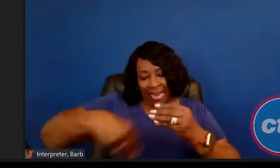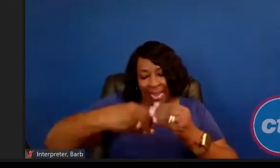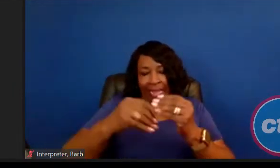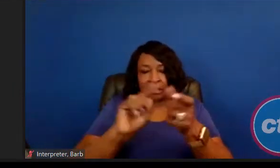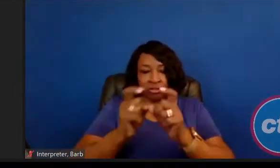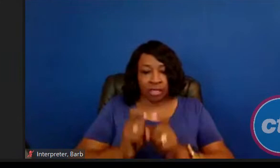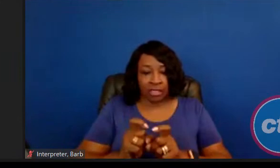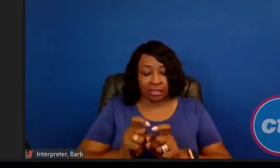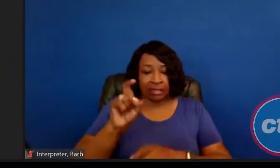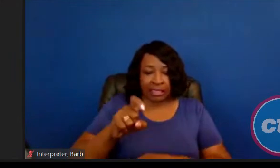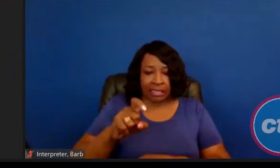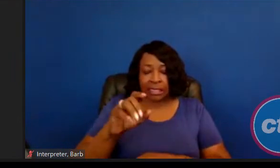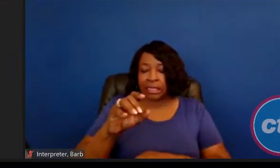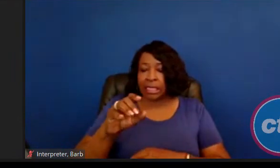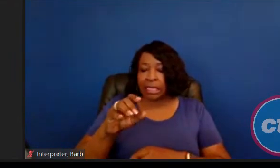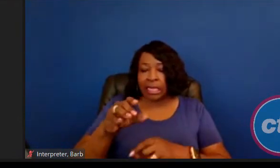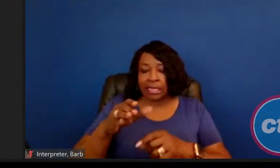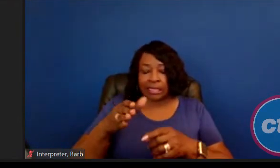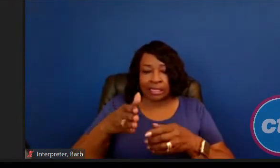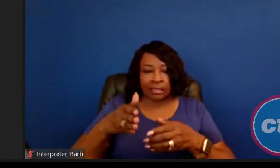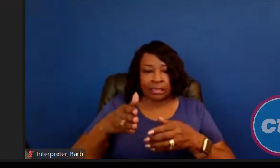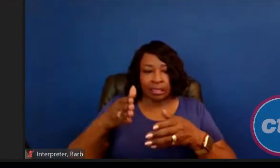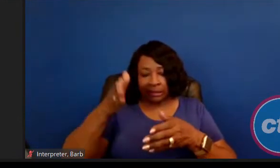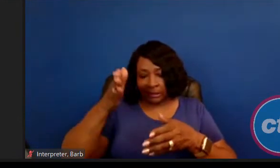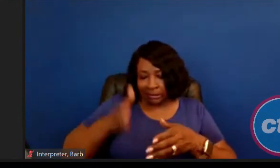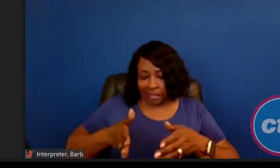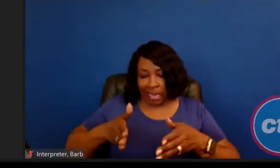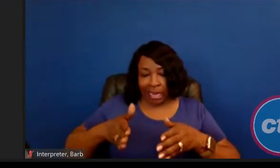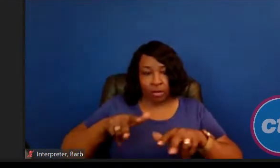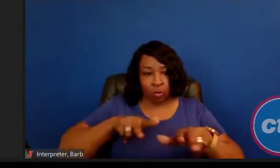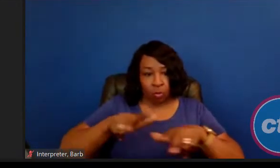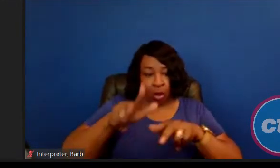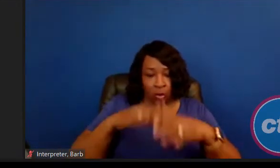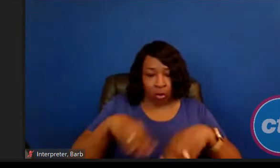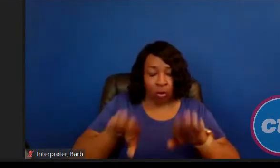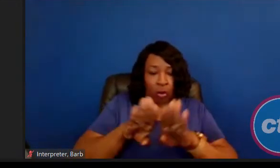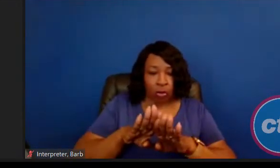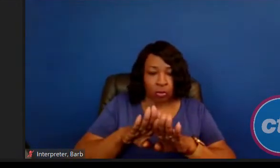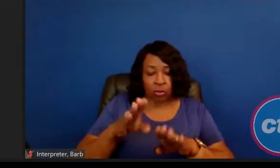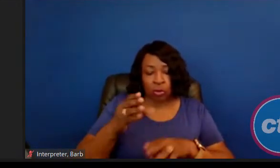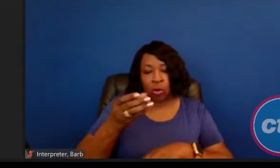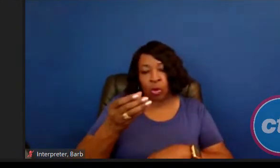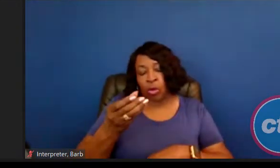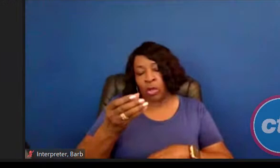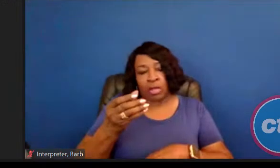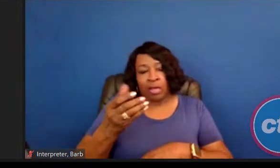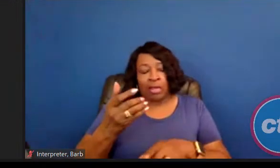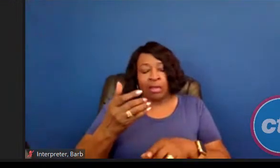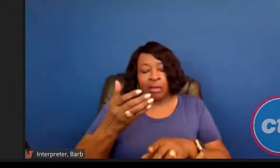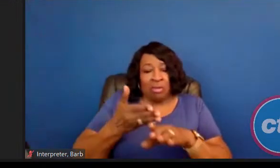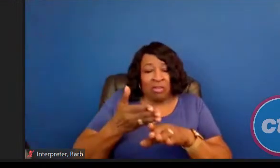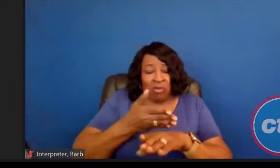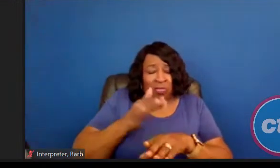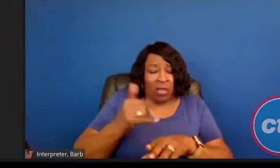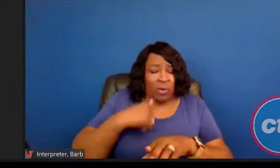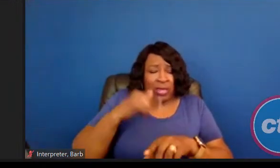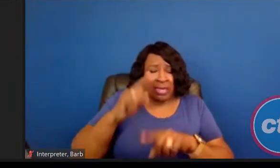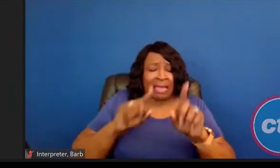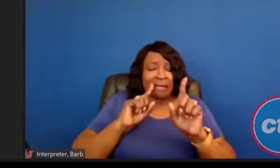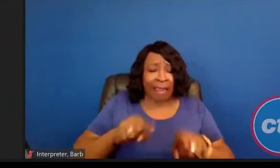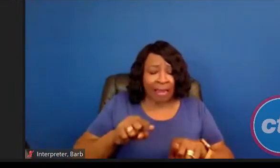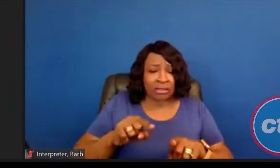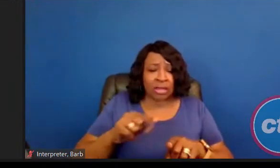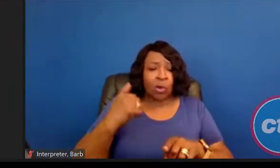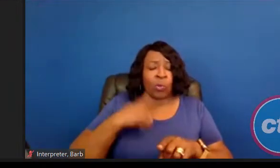either sidewalk closures or shifts. Depending on that, we won't be able to answer that at this point. We would need to see